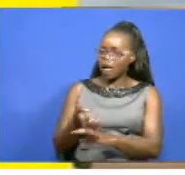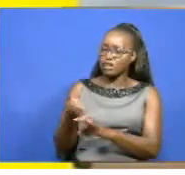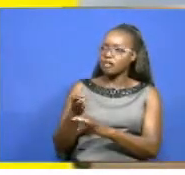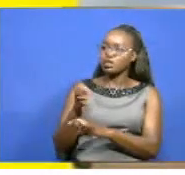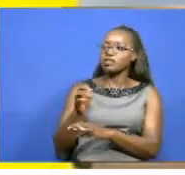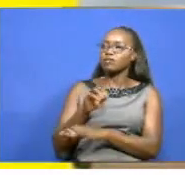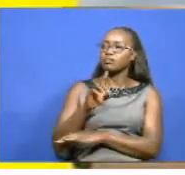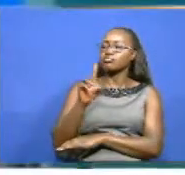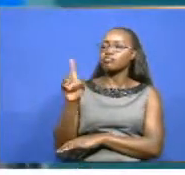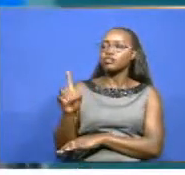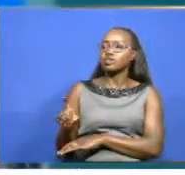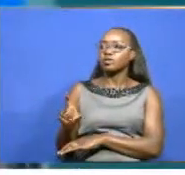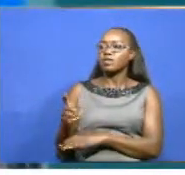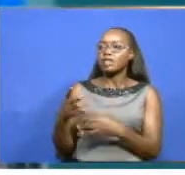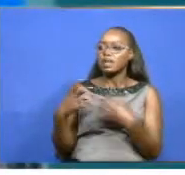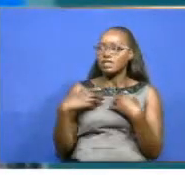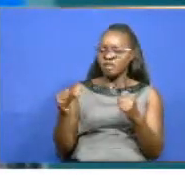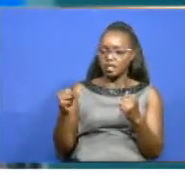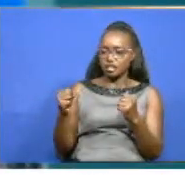The health system has been overstretched.